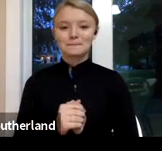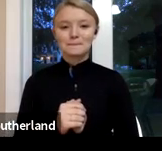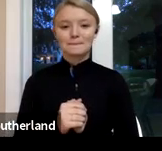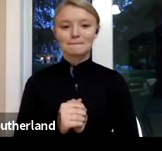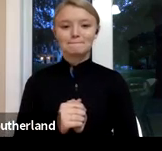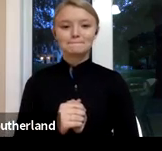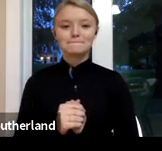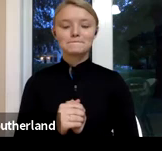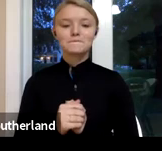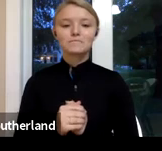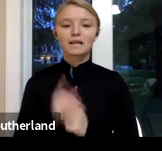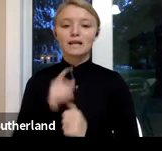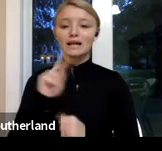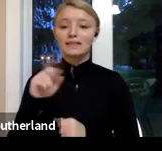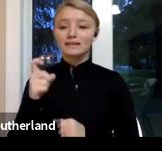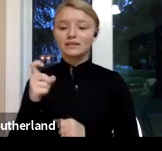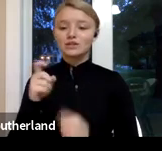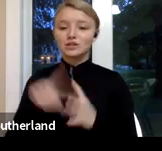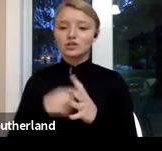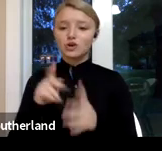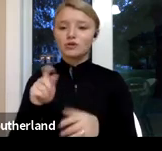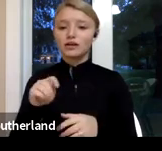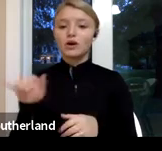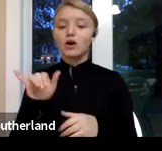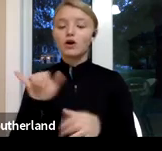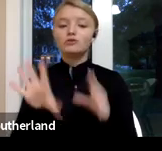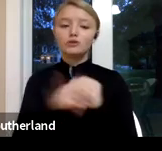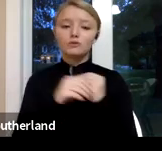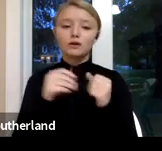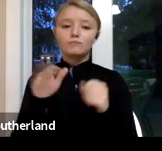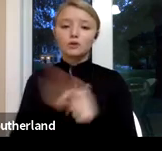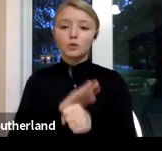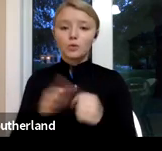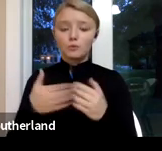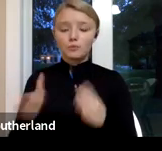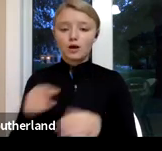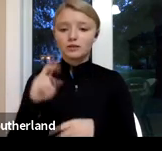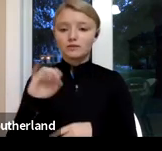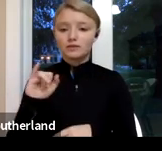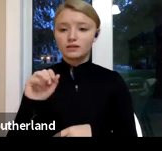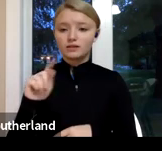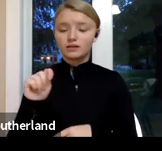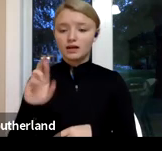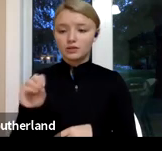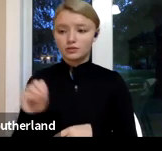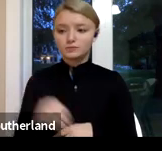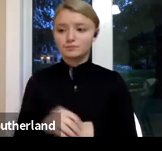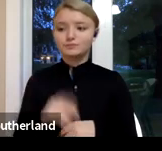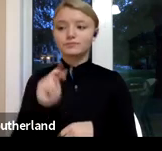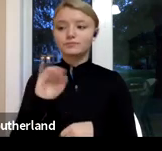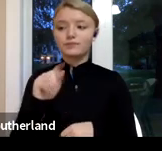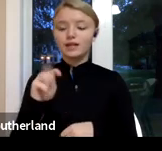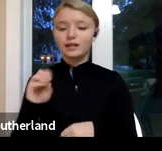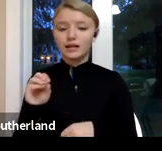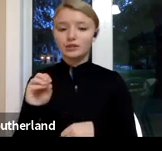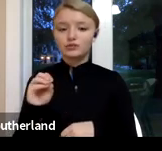So the Ningxia starter kit also has an entire box of nitro inside. So nitro is, I call it like,